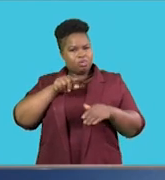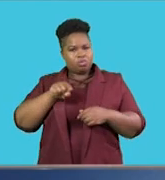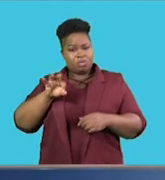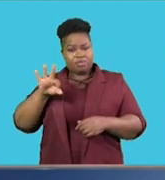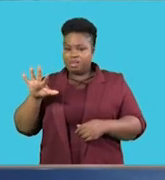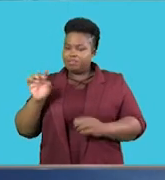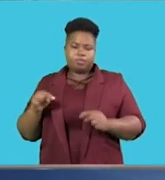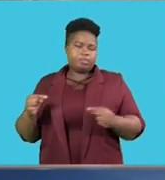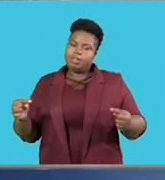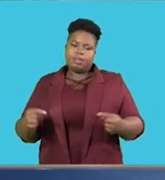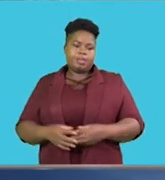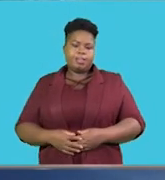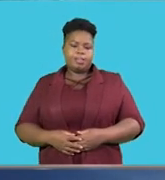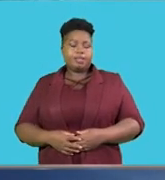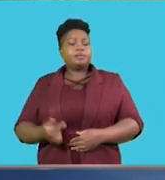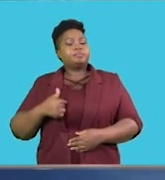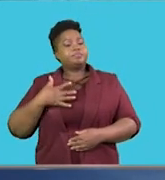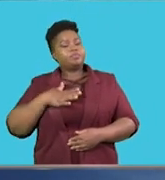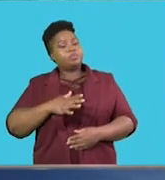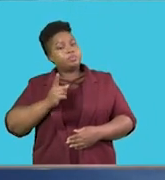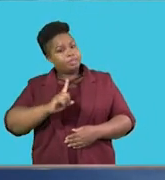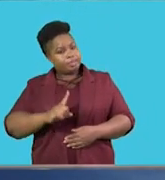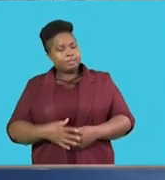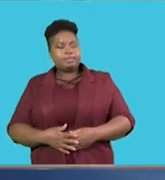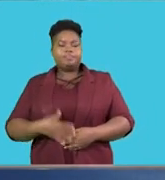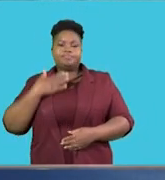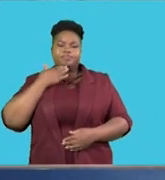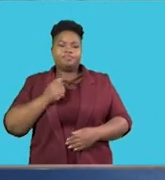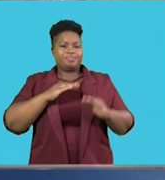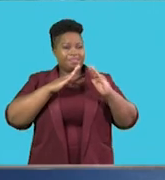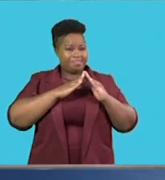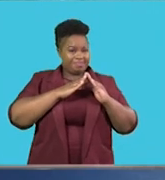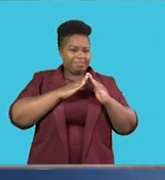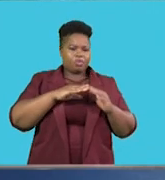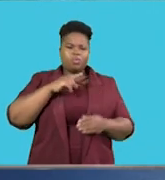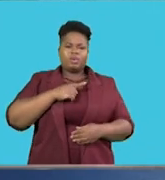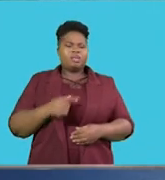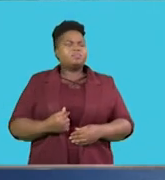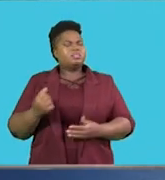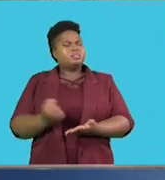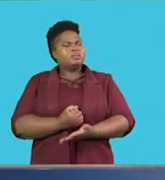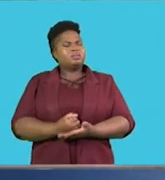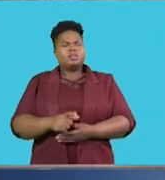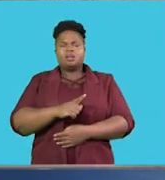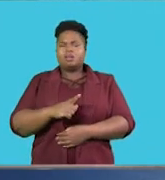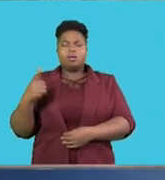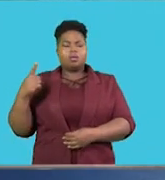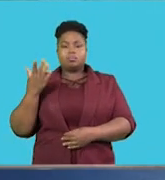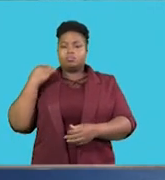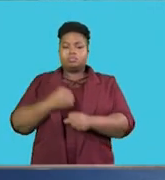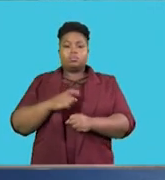18-35, akwenzakali. Into engiyicelayo, ngicela indlu ngoba kunini ngayibhalisa